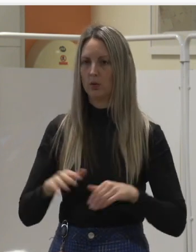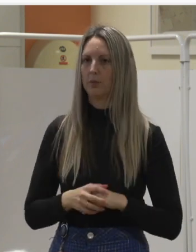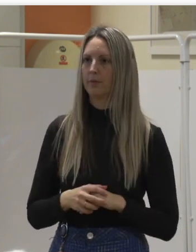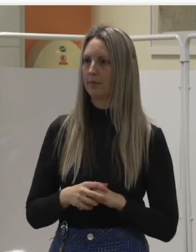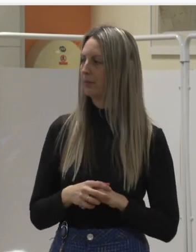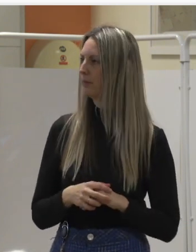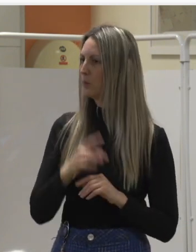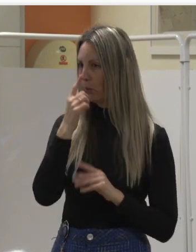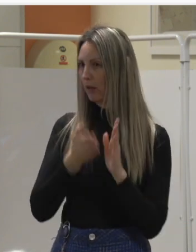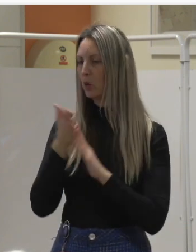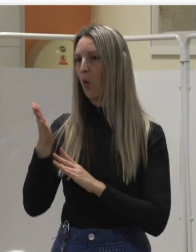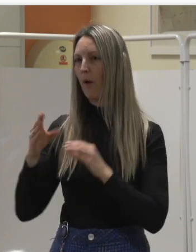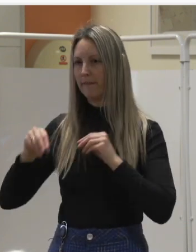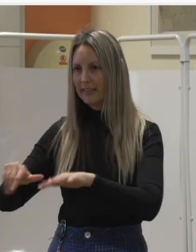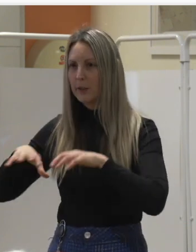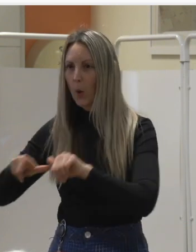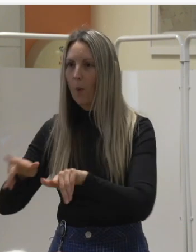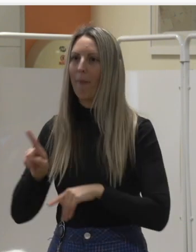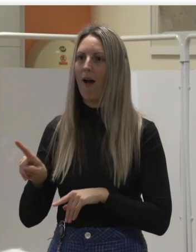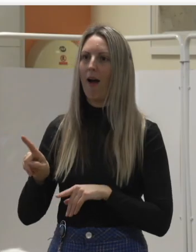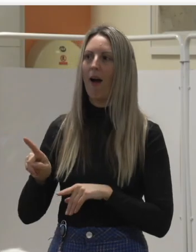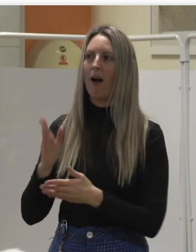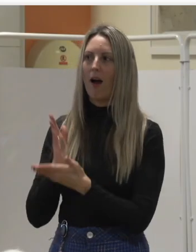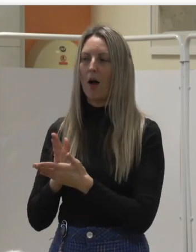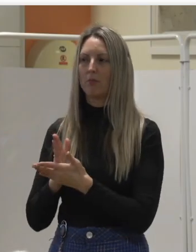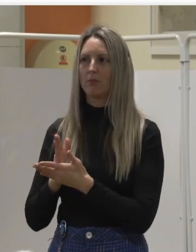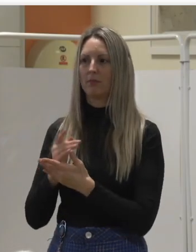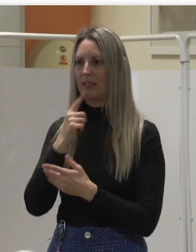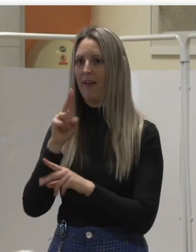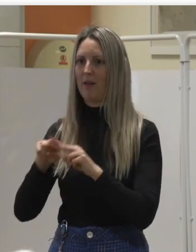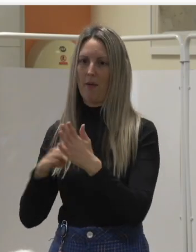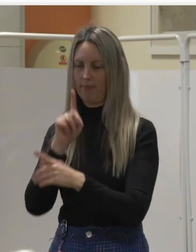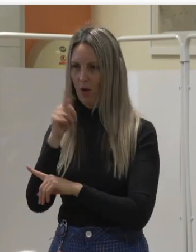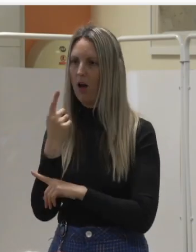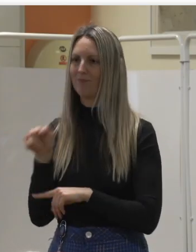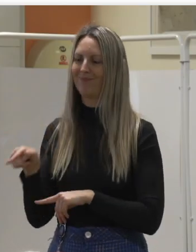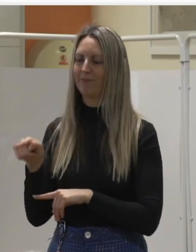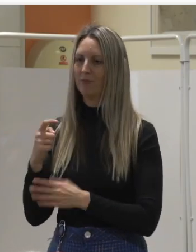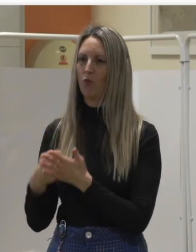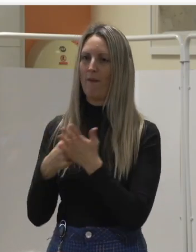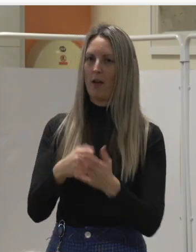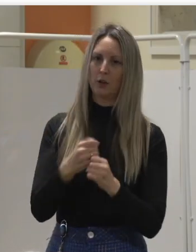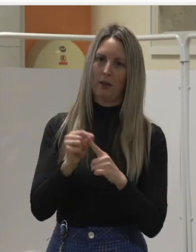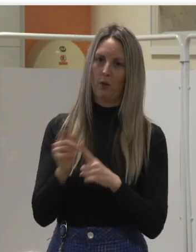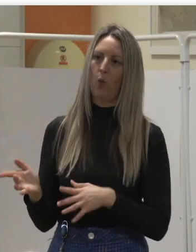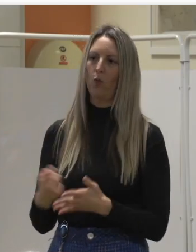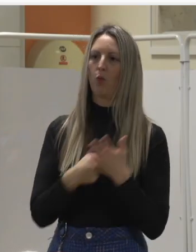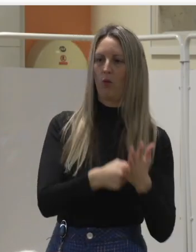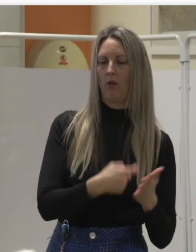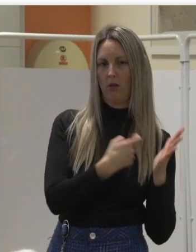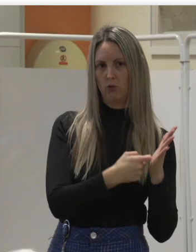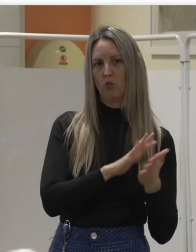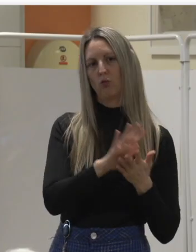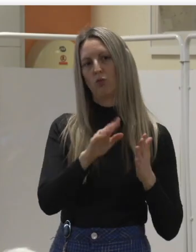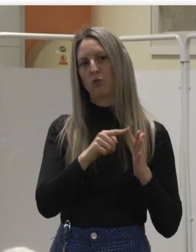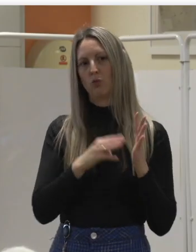get a diagnosis. But is that the end of it? It may not be the end of it, but at least it will give you explanation to some of the